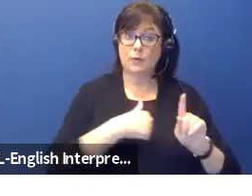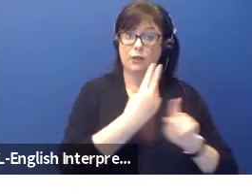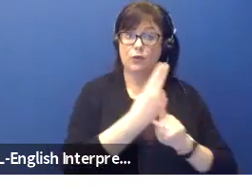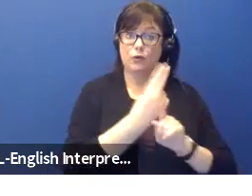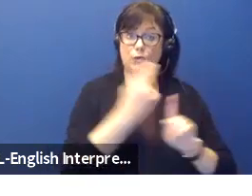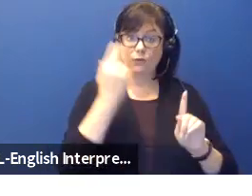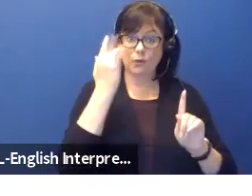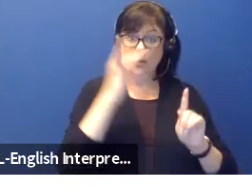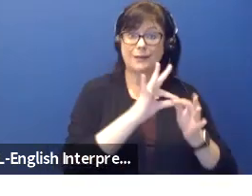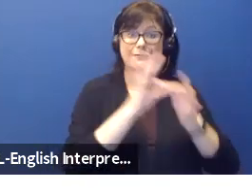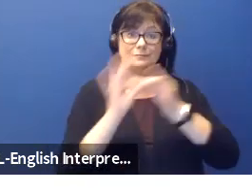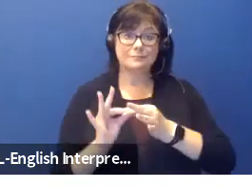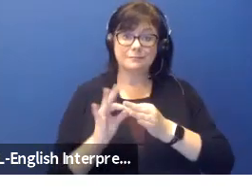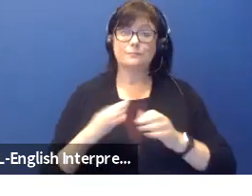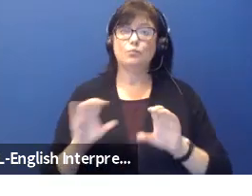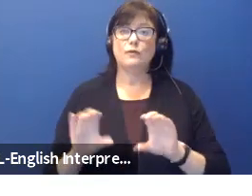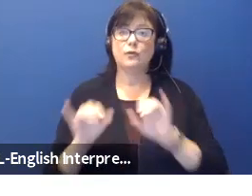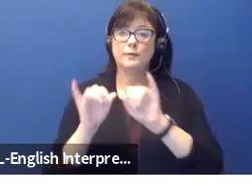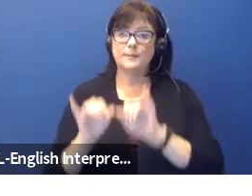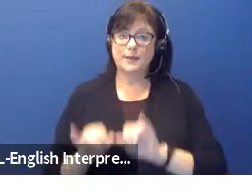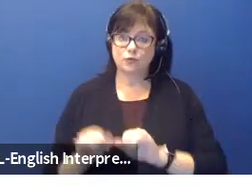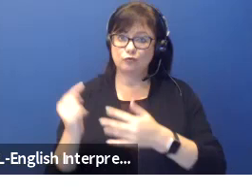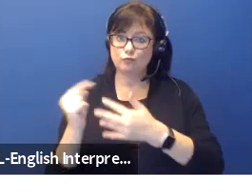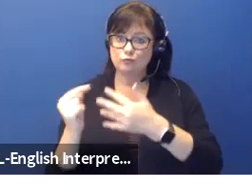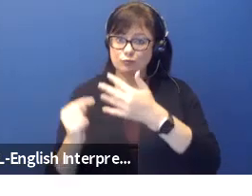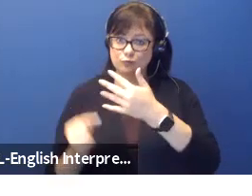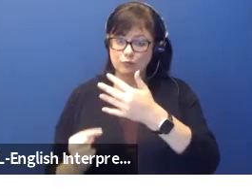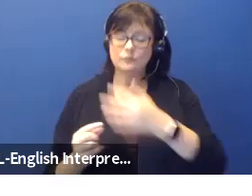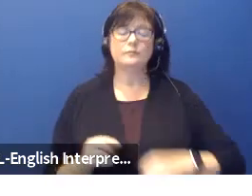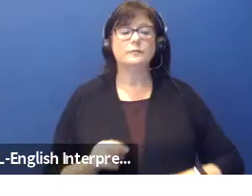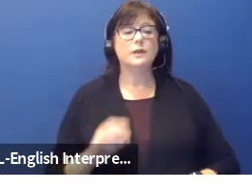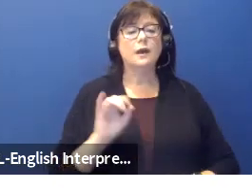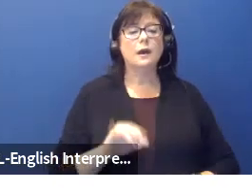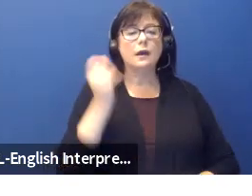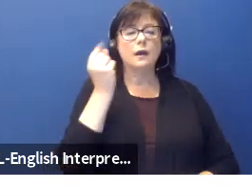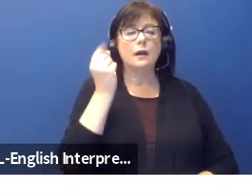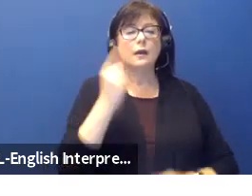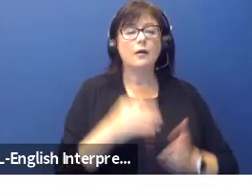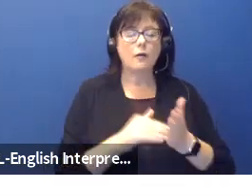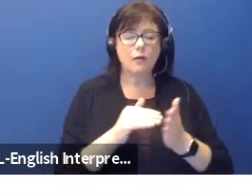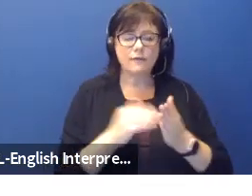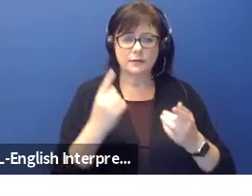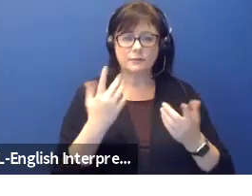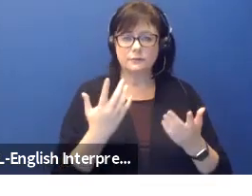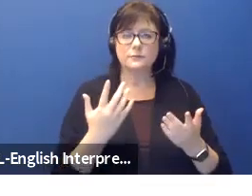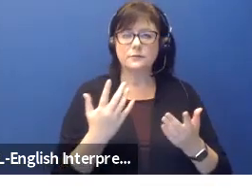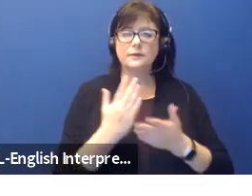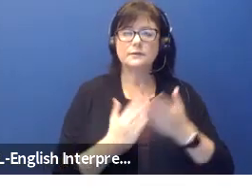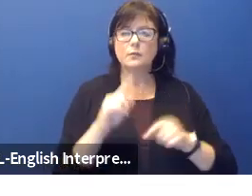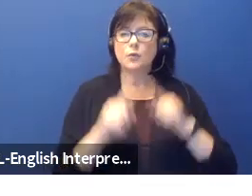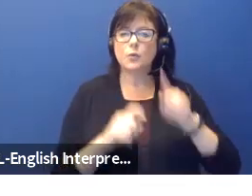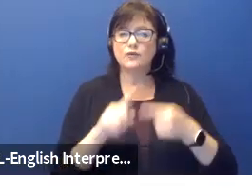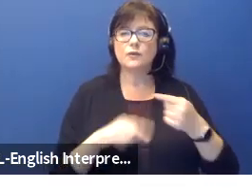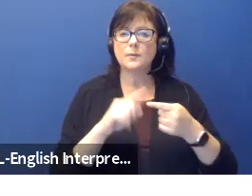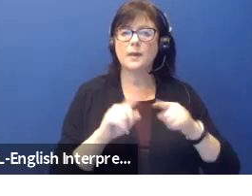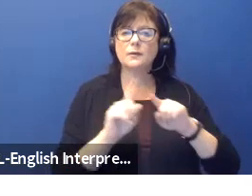we do sessions like this, there's often questions around the interpretation of certain pieces, which in some